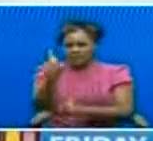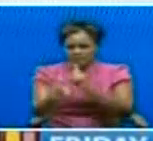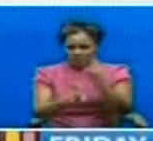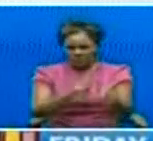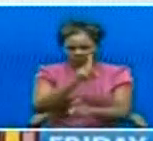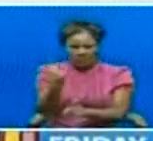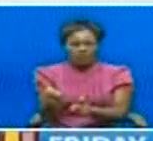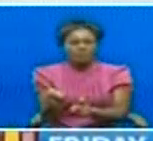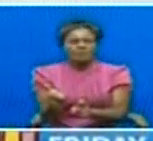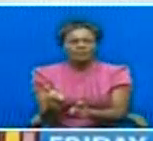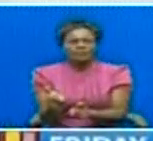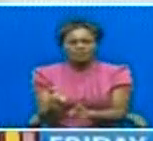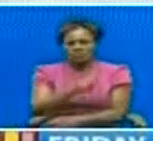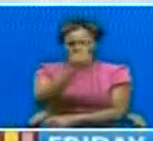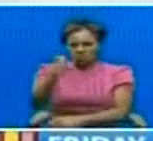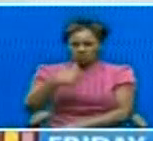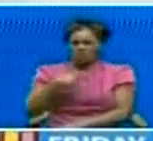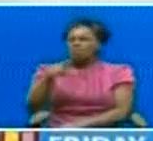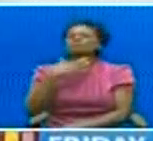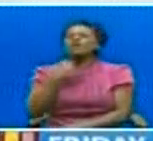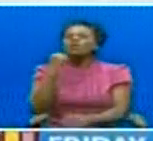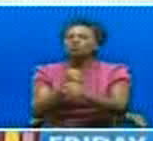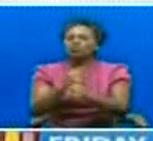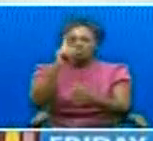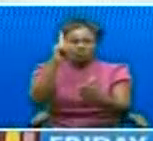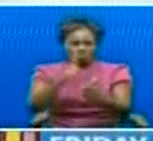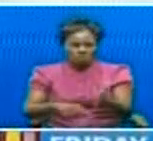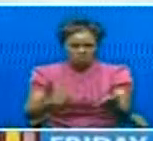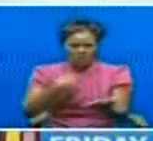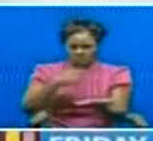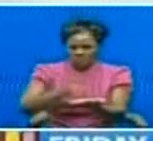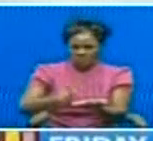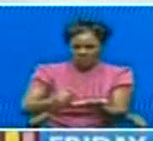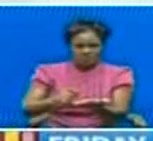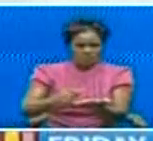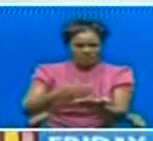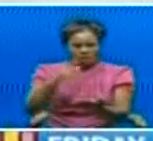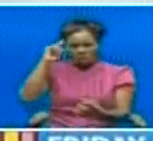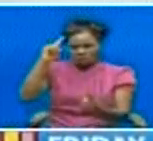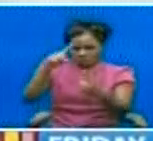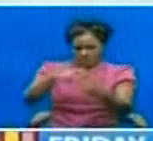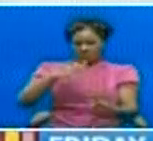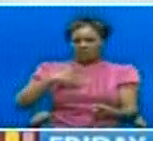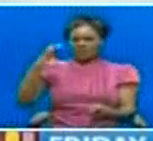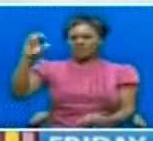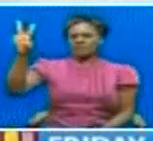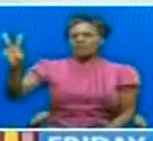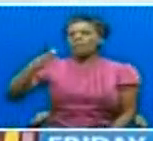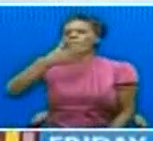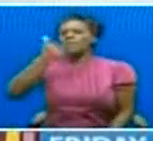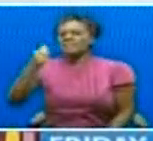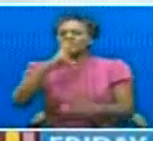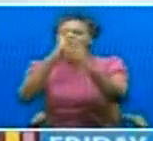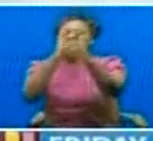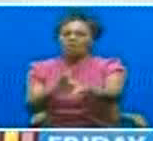KTN, mm-hmm. And they asked me, what would you like to do? And I even wrote it and I said, read my objective in the CV. Mm-hmm. I want to be the best